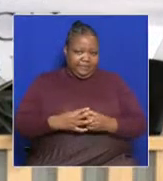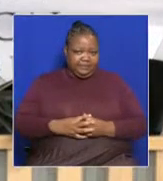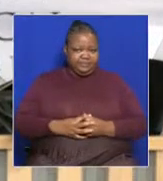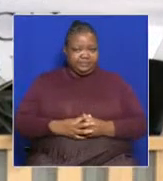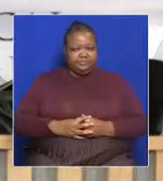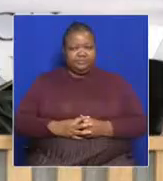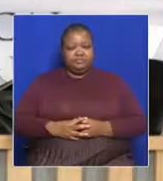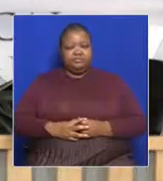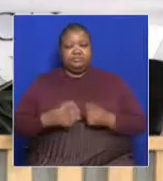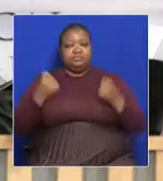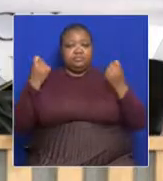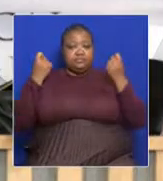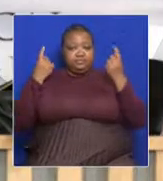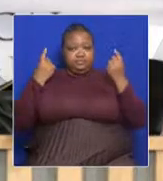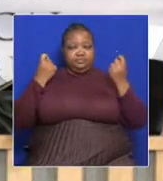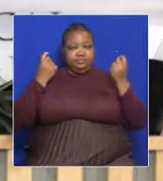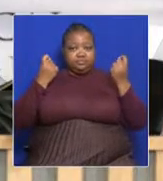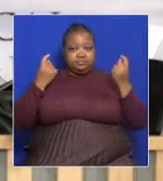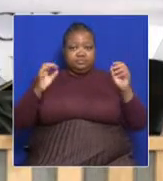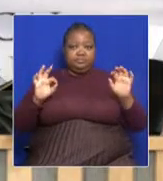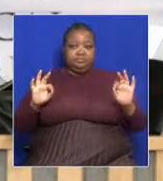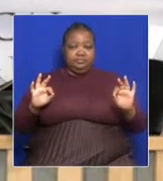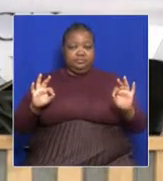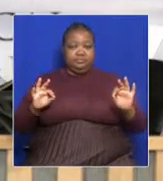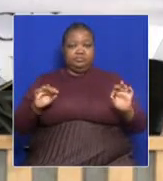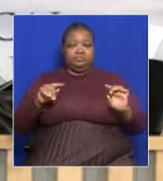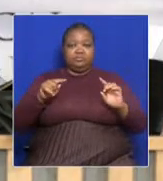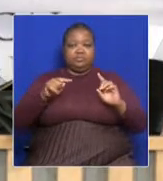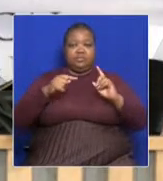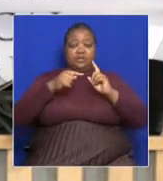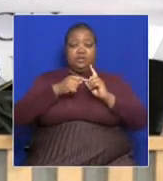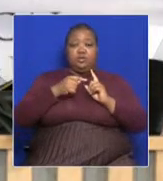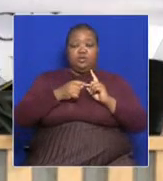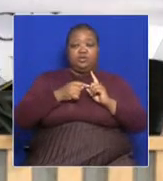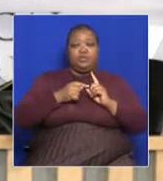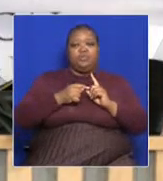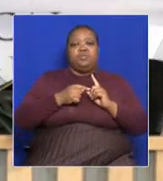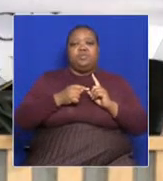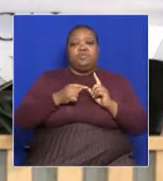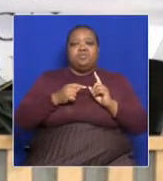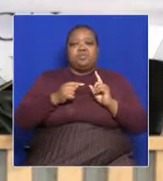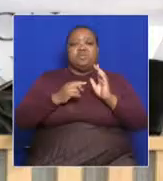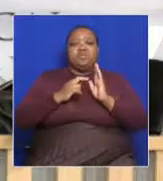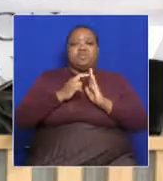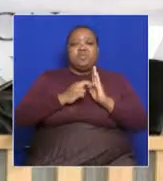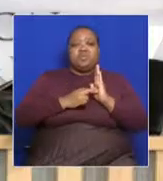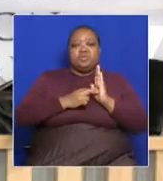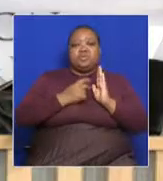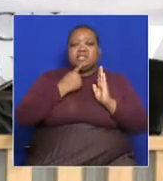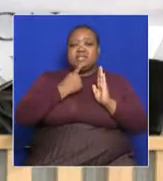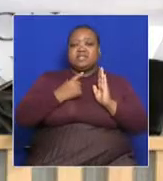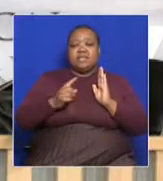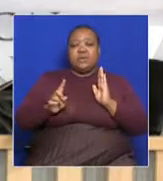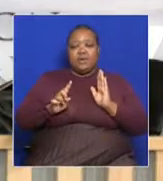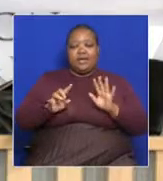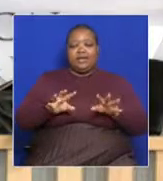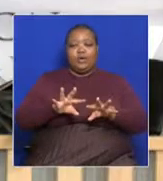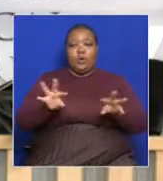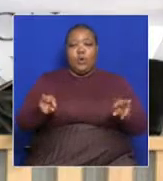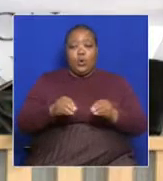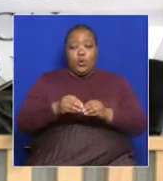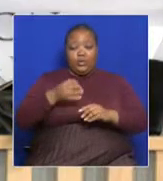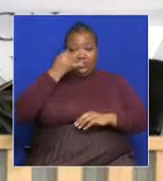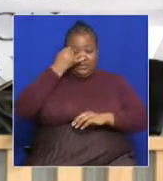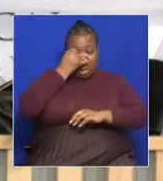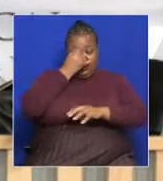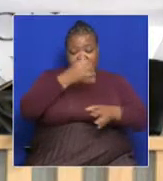correctly, you more or less had a sense of what the protocol requires, that all of them go. You were confronted with